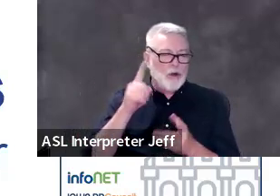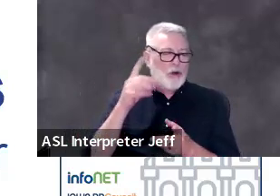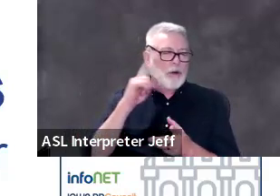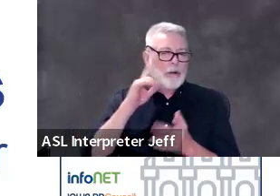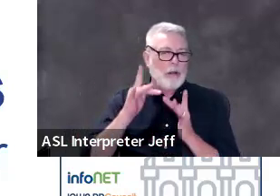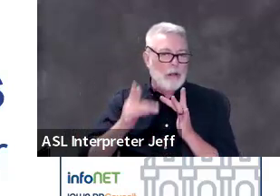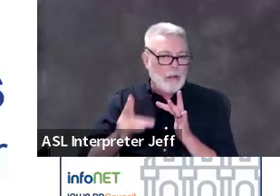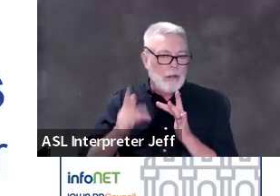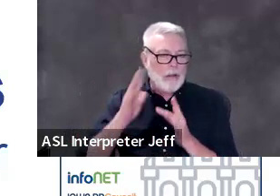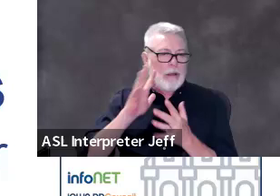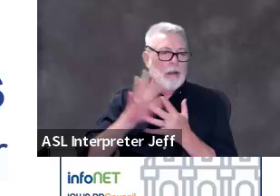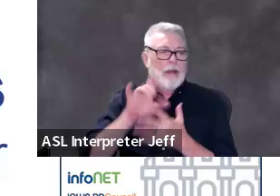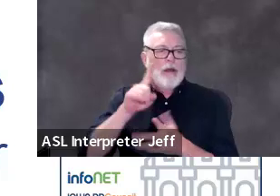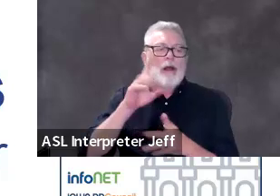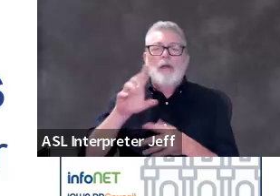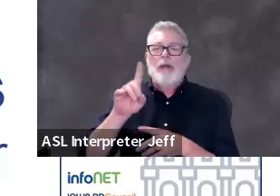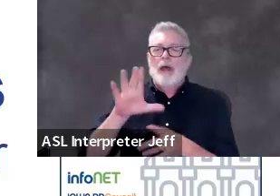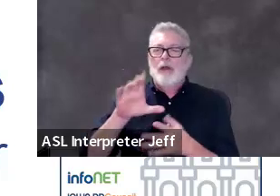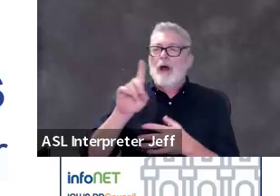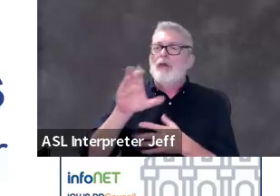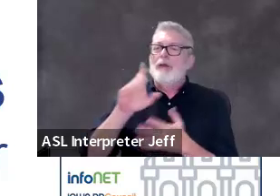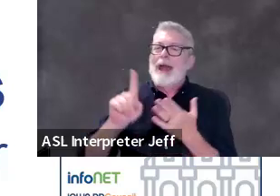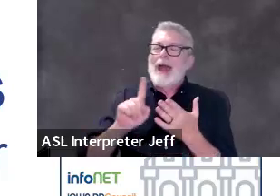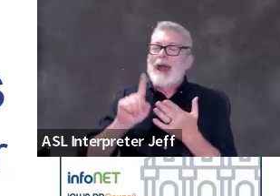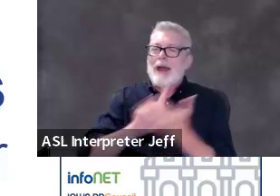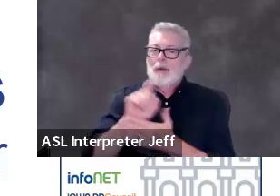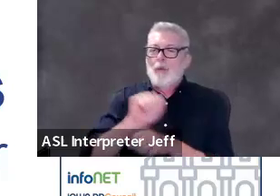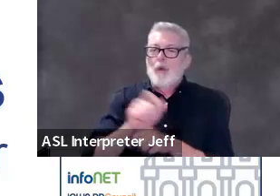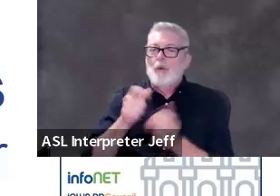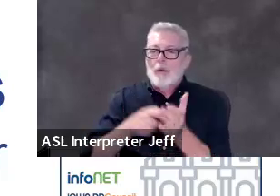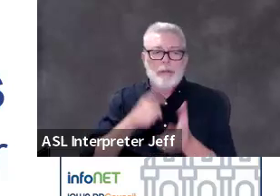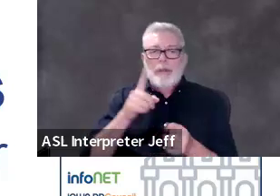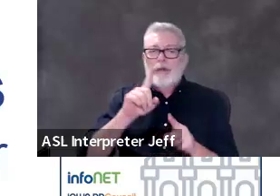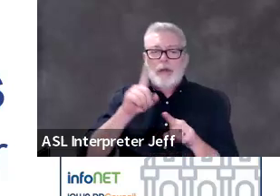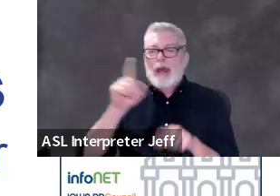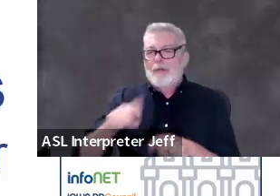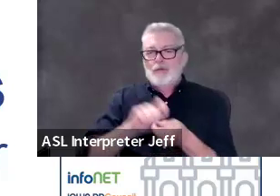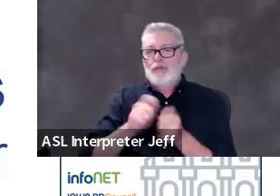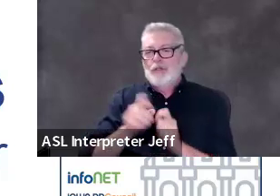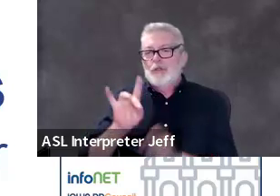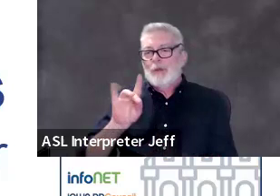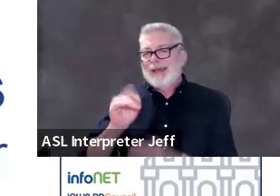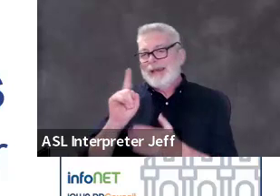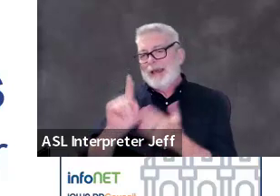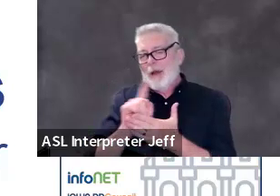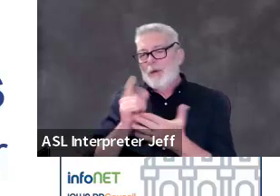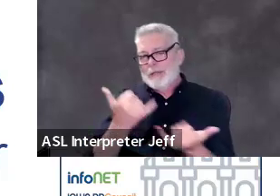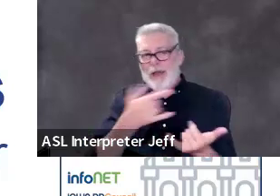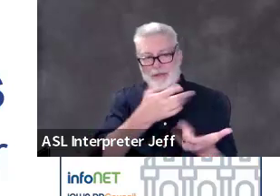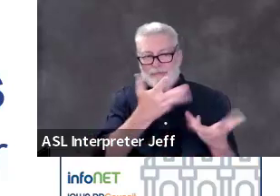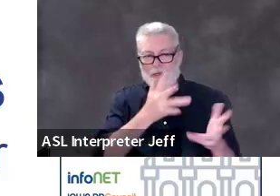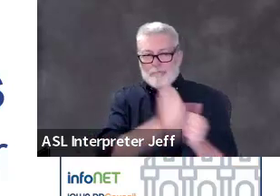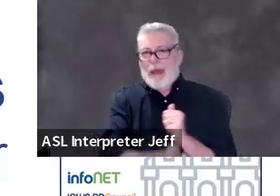work requirement. I am anticipating they're going to have to change that to 80 hours now that the bill has passed.